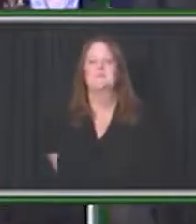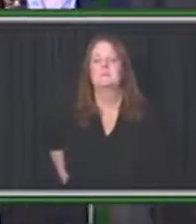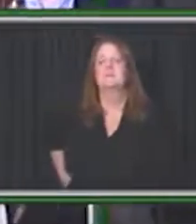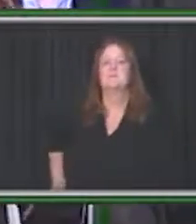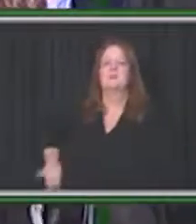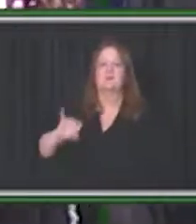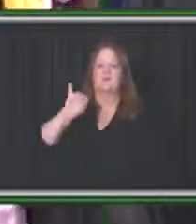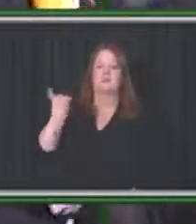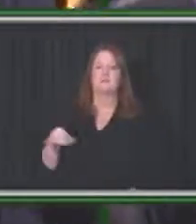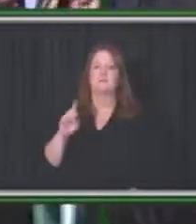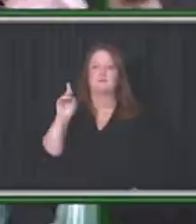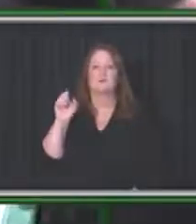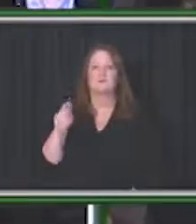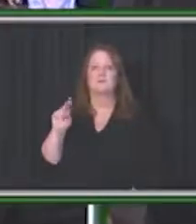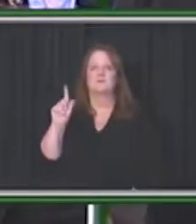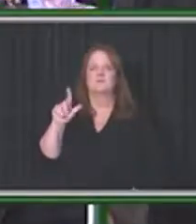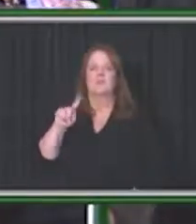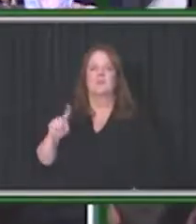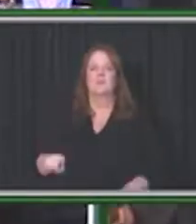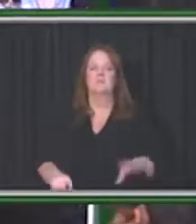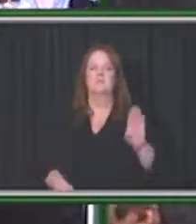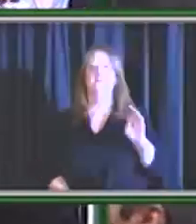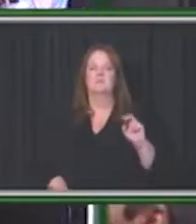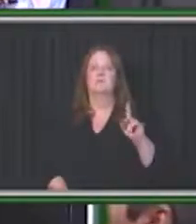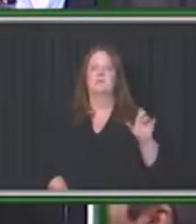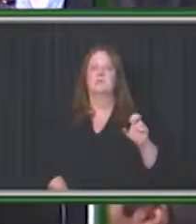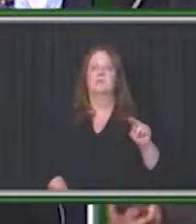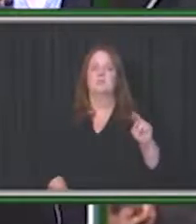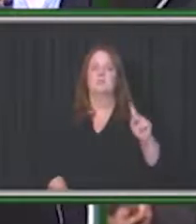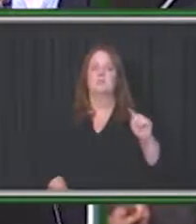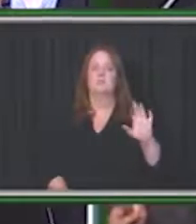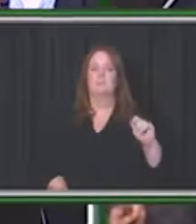Jordan Schultz. Benjamin Tripp.